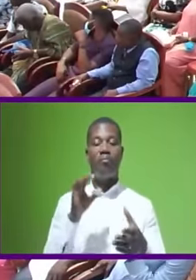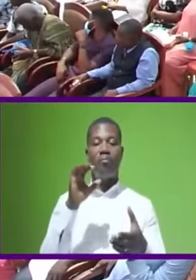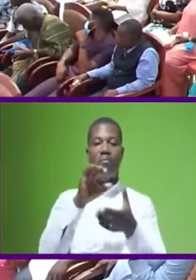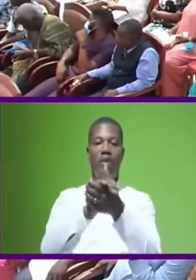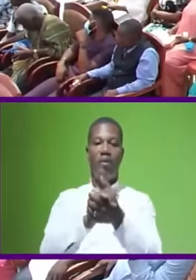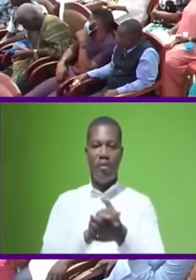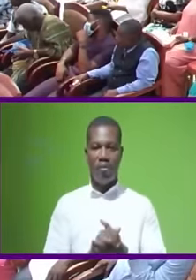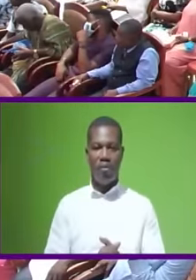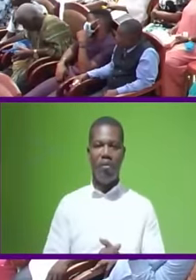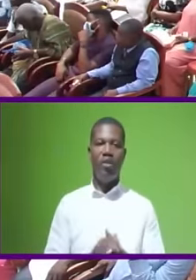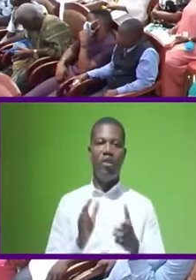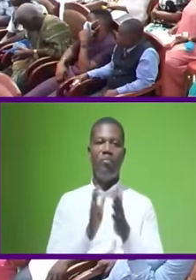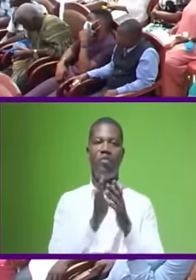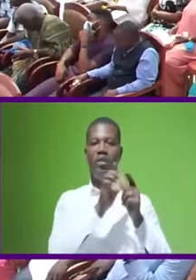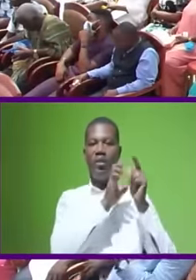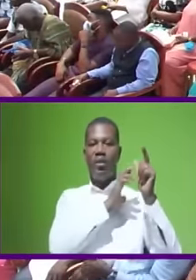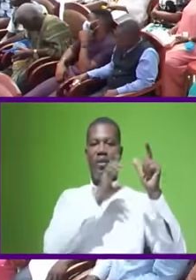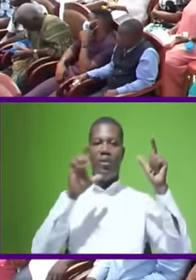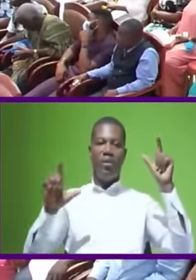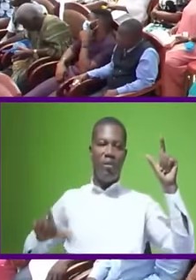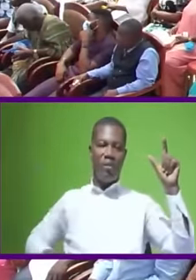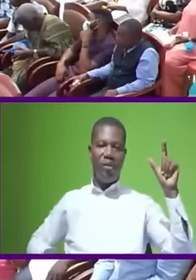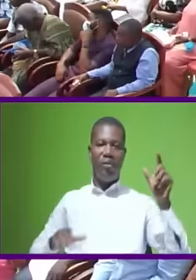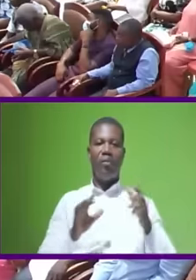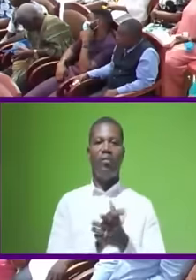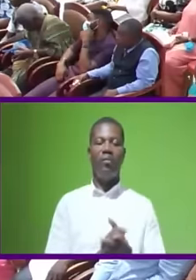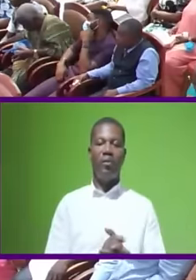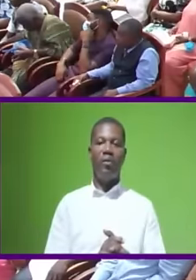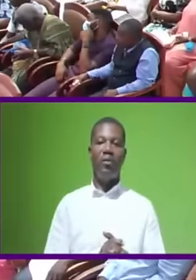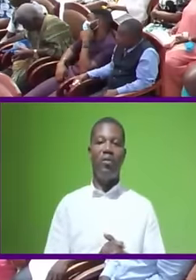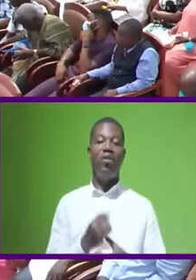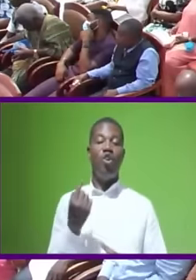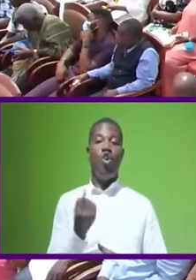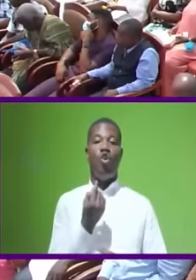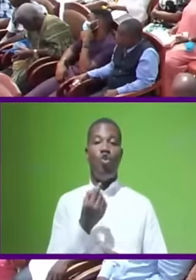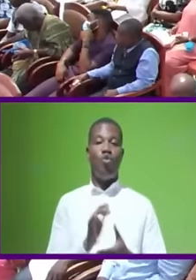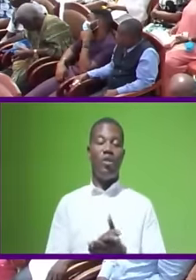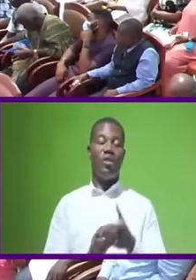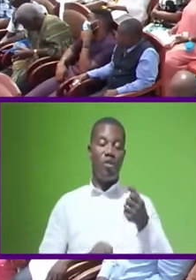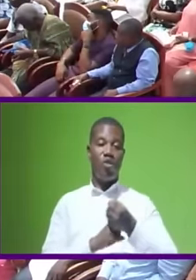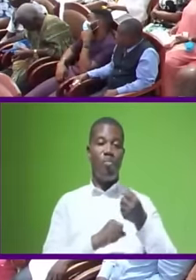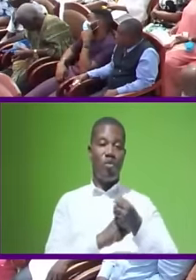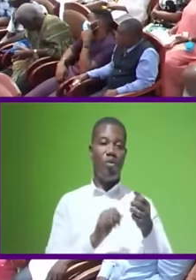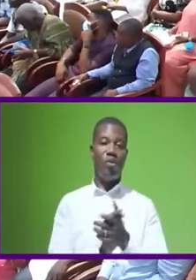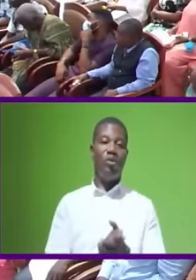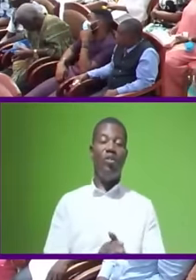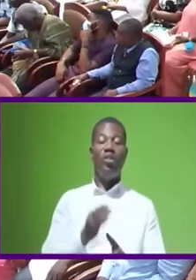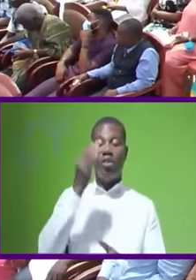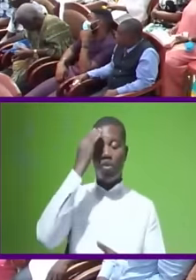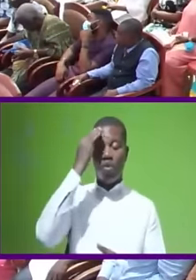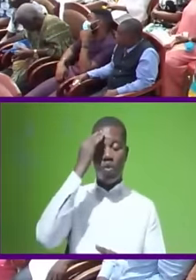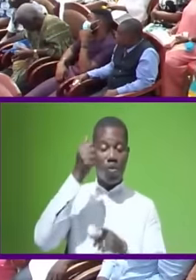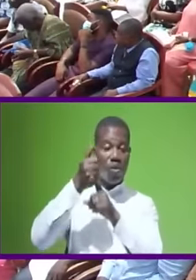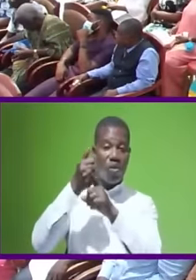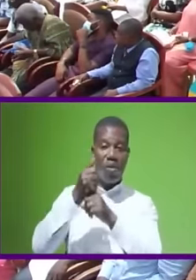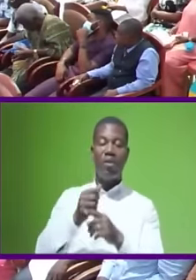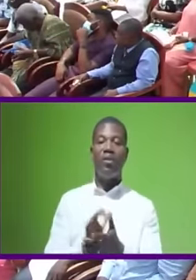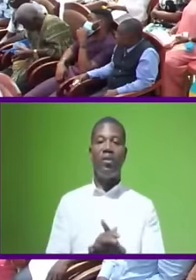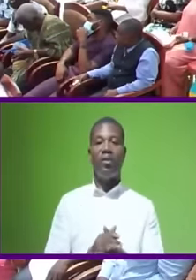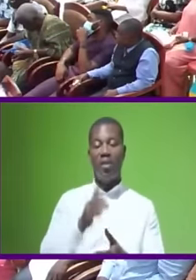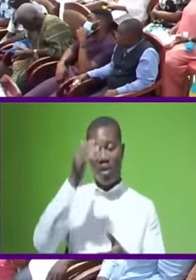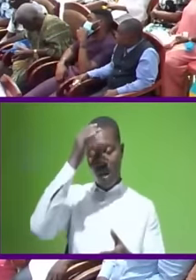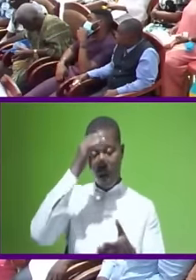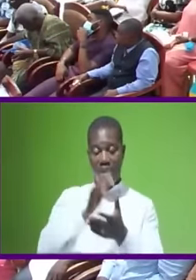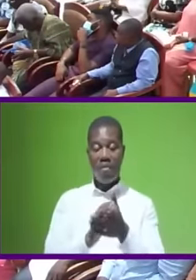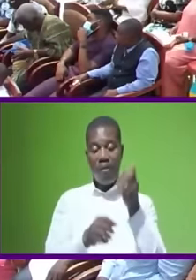husband's marriage. Praise the Lord. They be our opportunity. On one name, sir, Kronopana